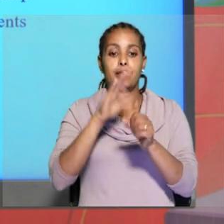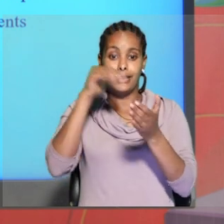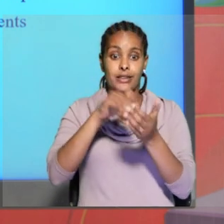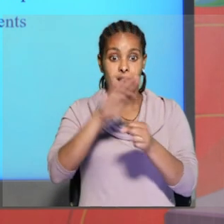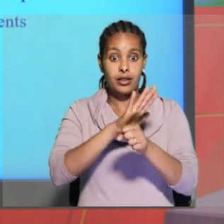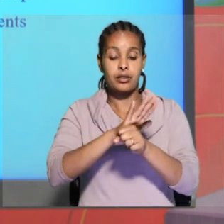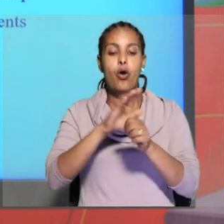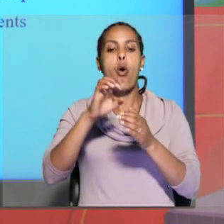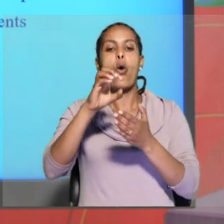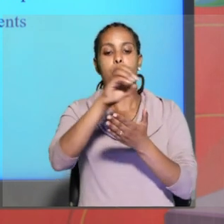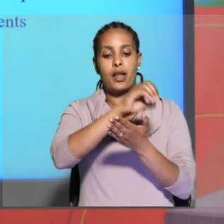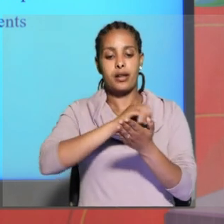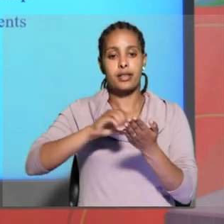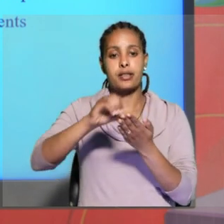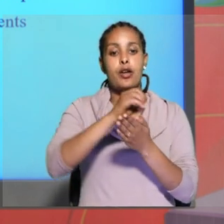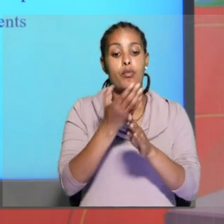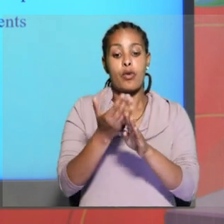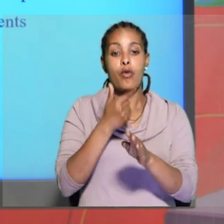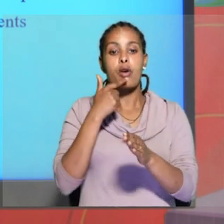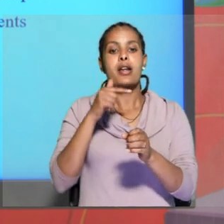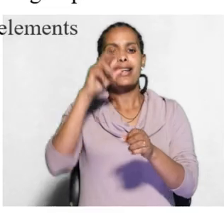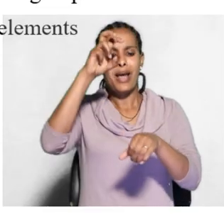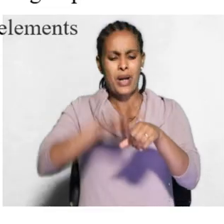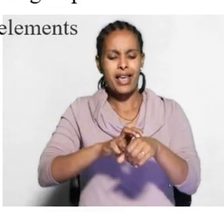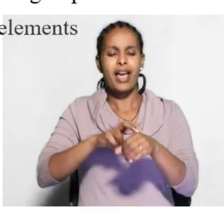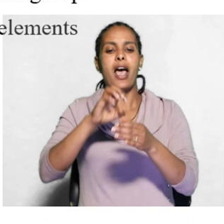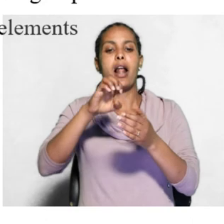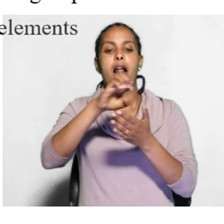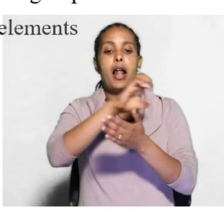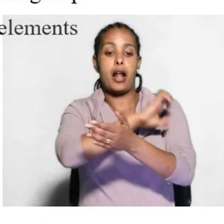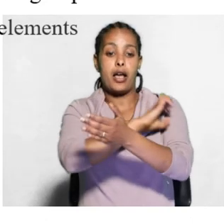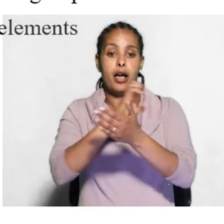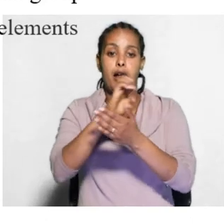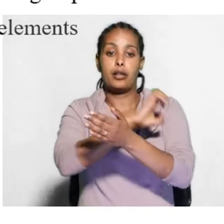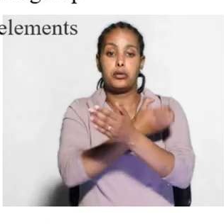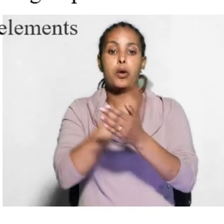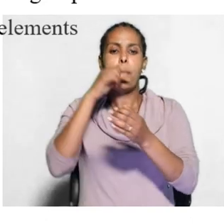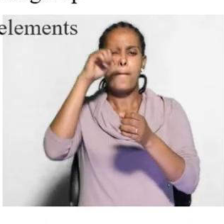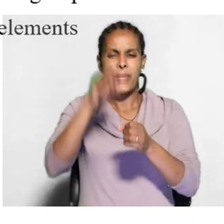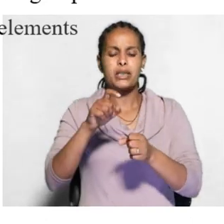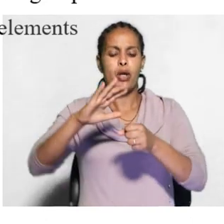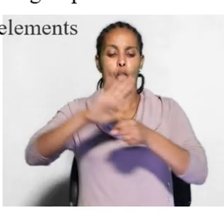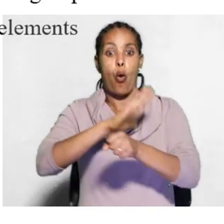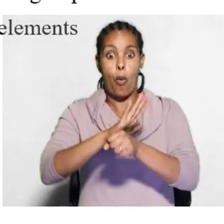degenerate orbitals, before doubling electrons, vacant electrons must be occupied.